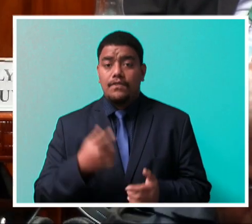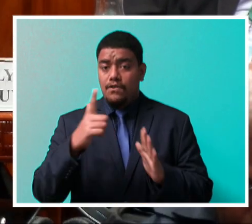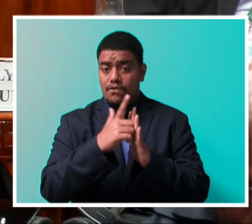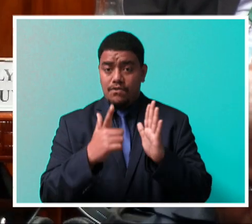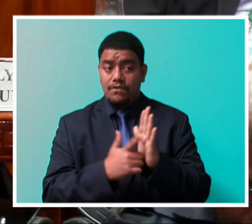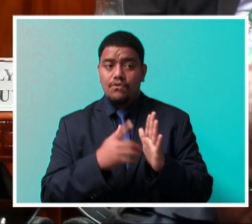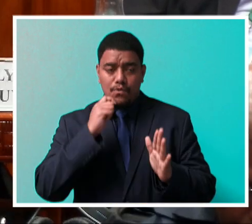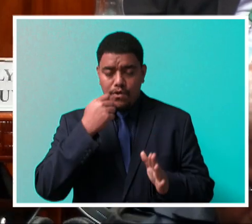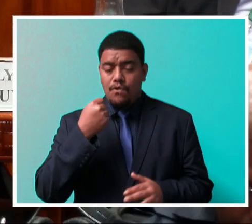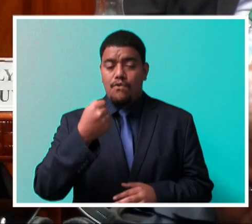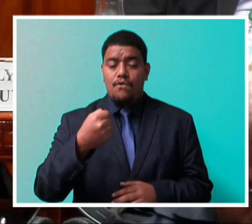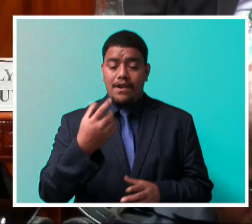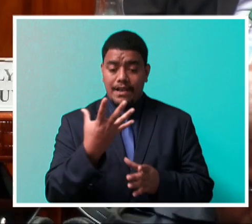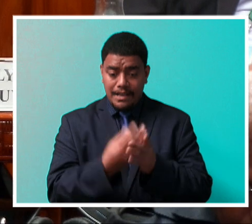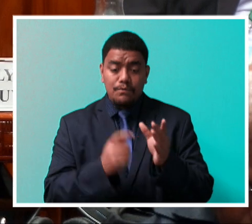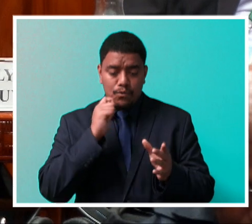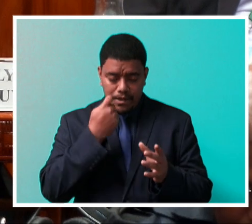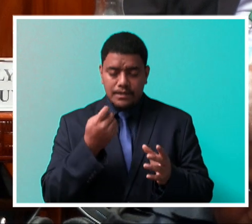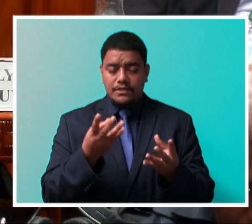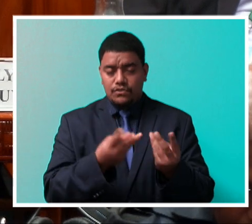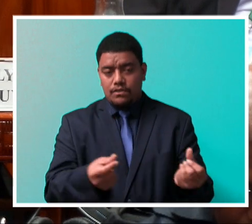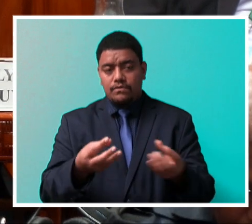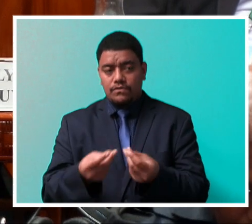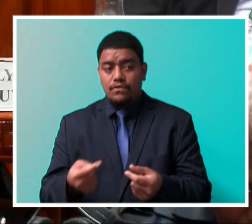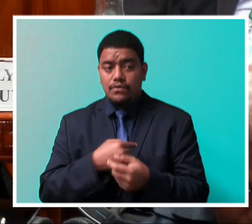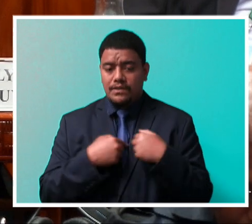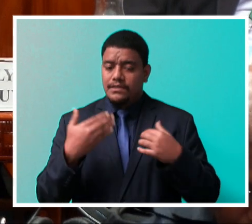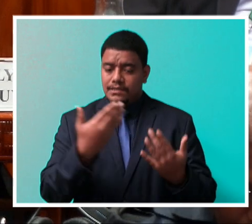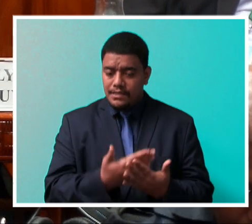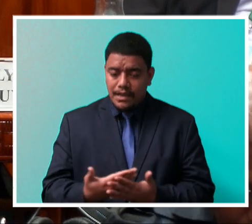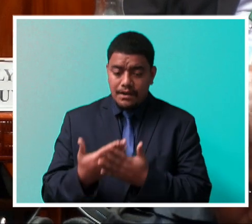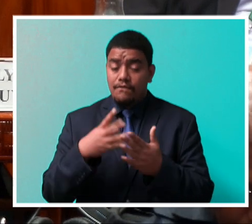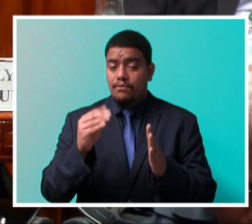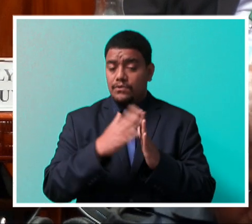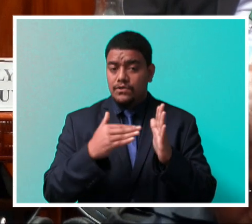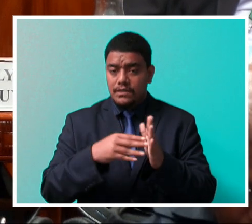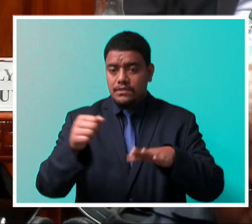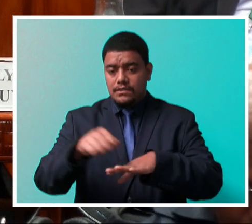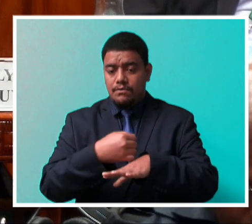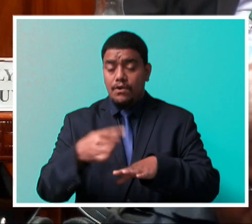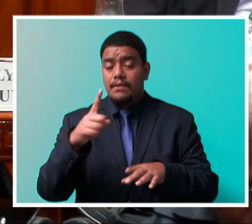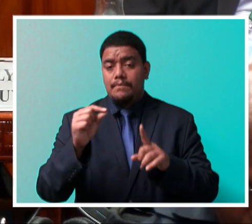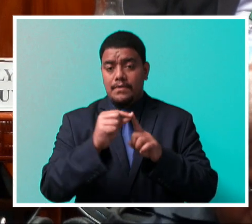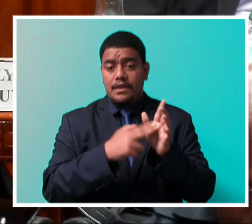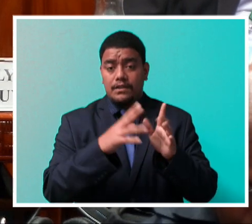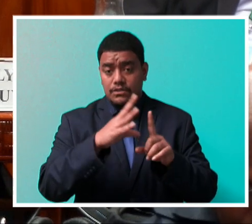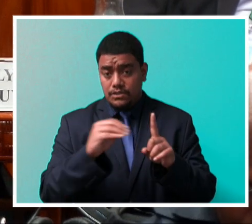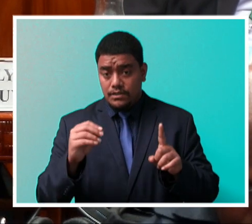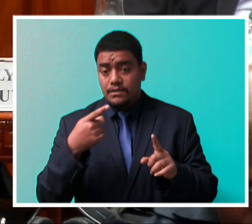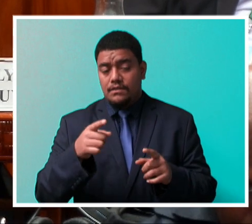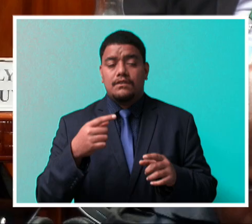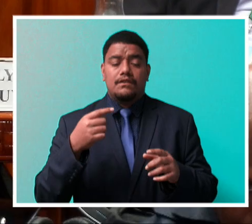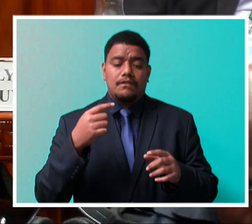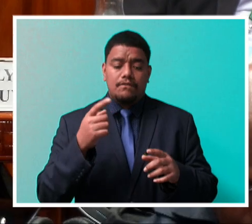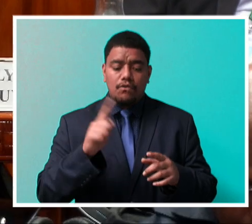old, the gaps were real. We studied aviation legislation from New Zealand, Singapore, and Papua New Guinea. We drafted a comprehensive civil